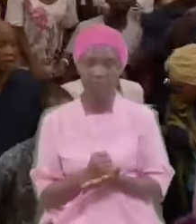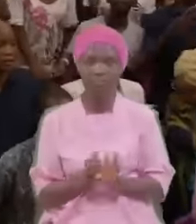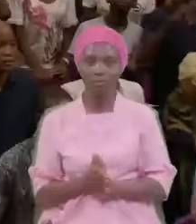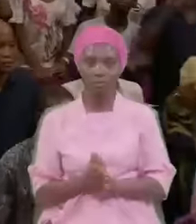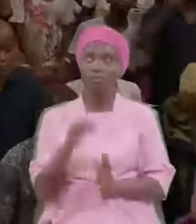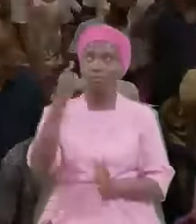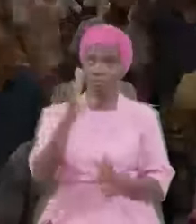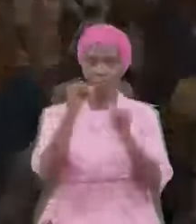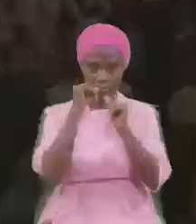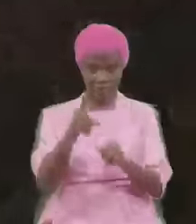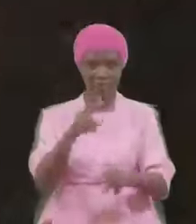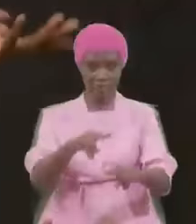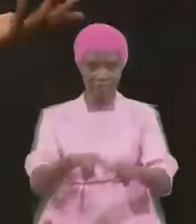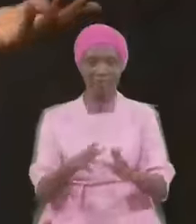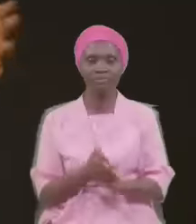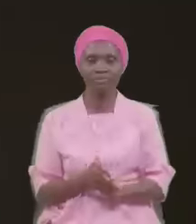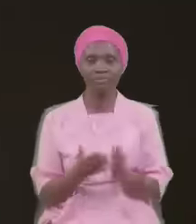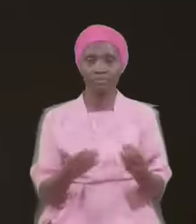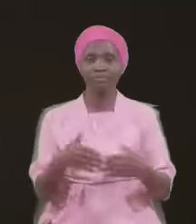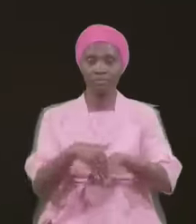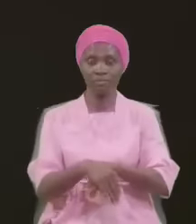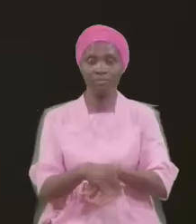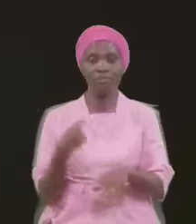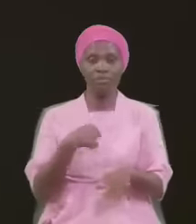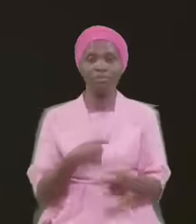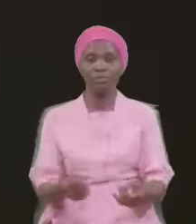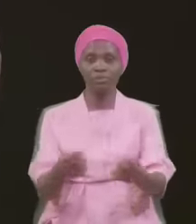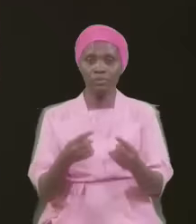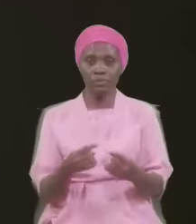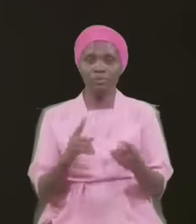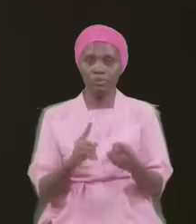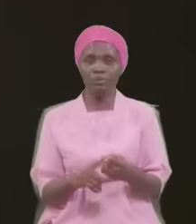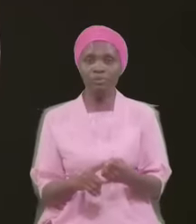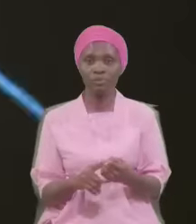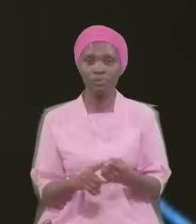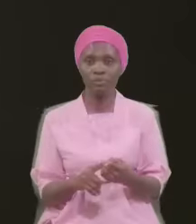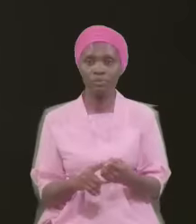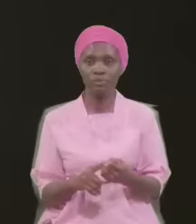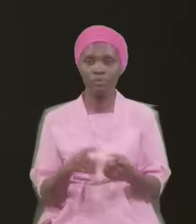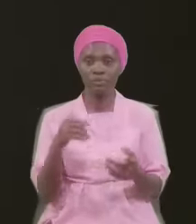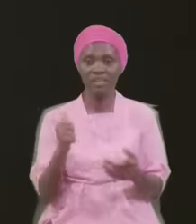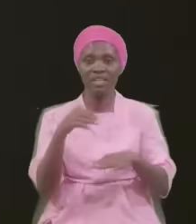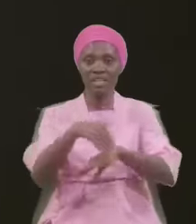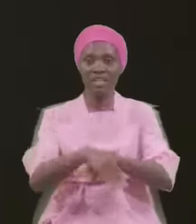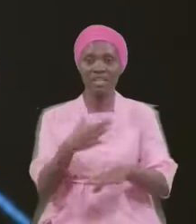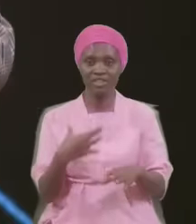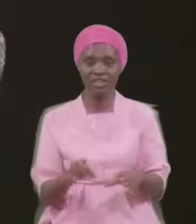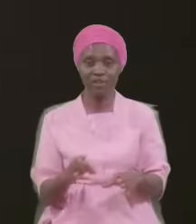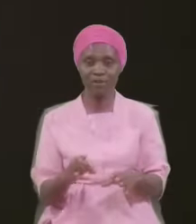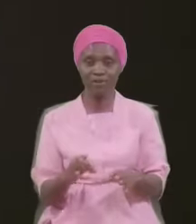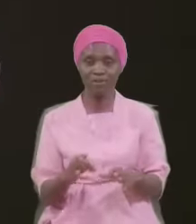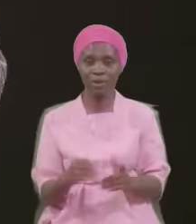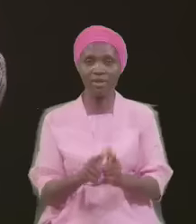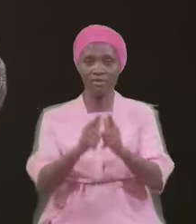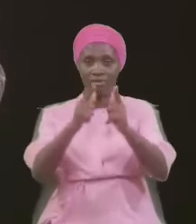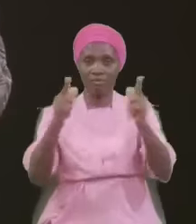God bless you. You can sit down. Tonight, we come to our night of